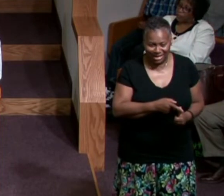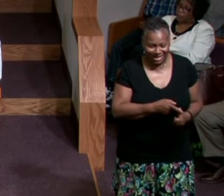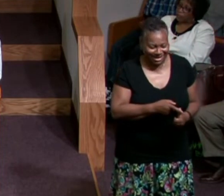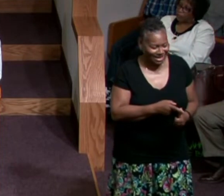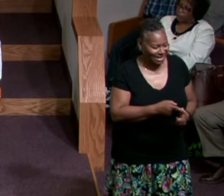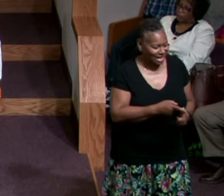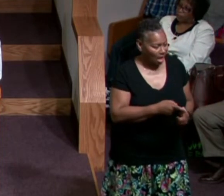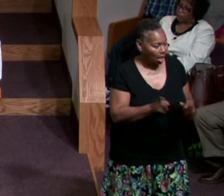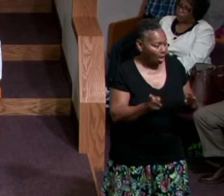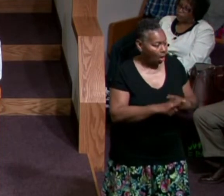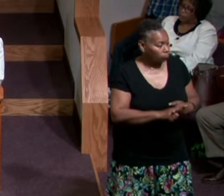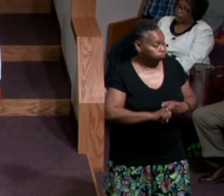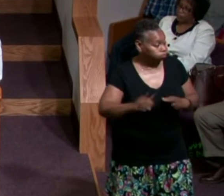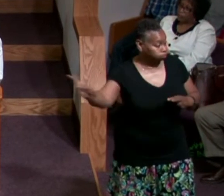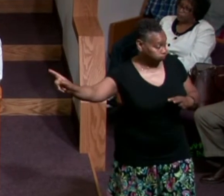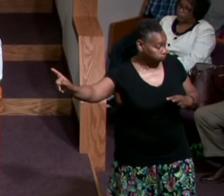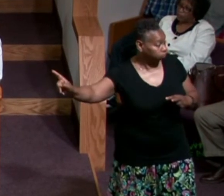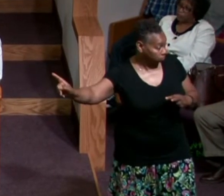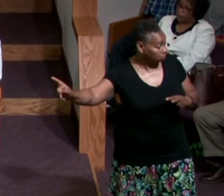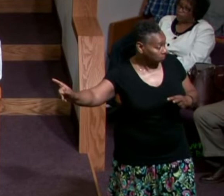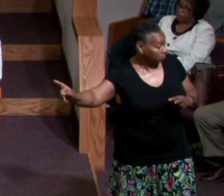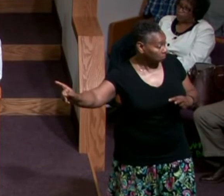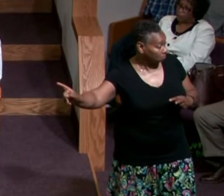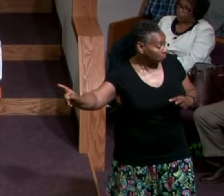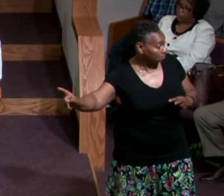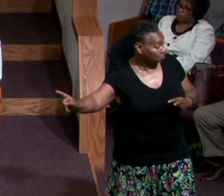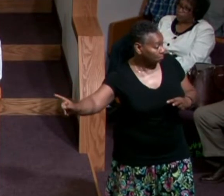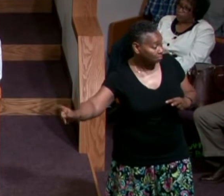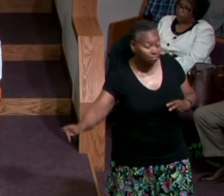is leave the entire situation.